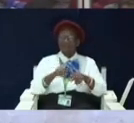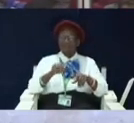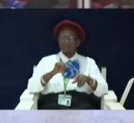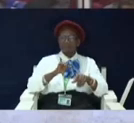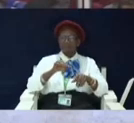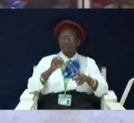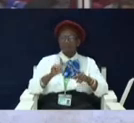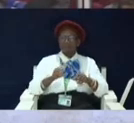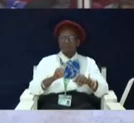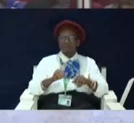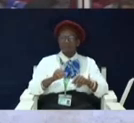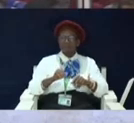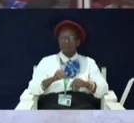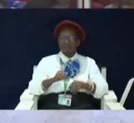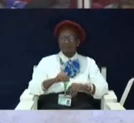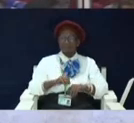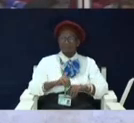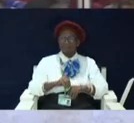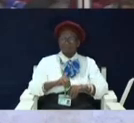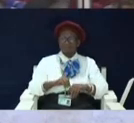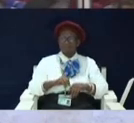want spiritual